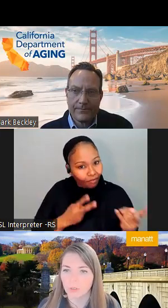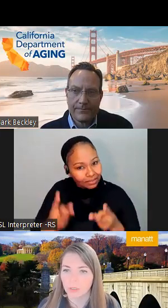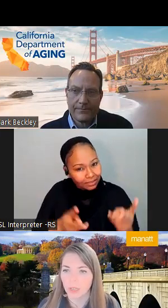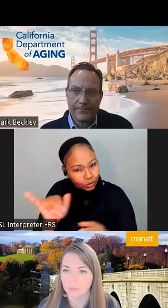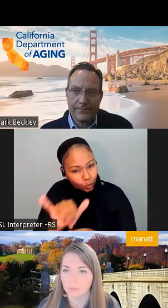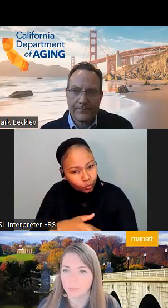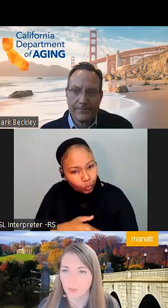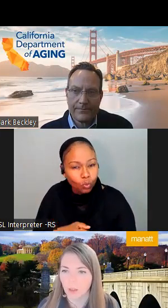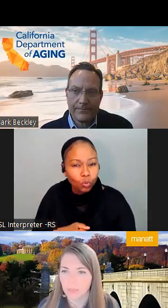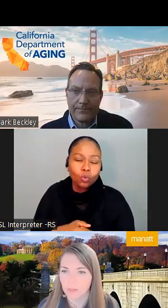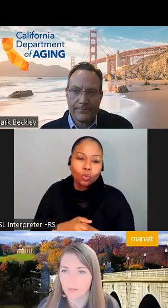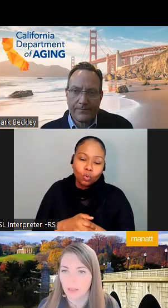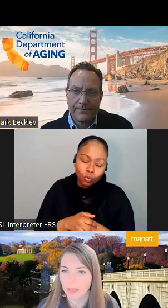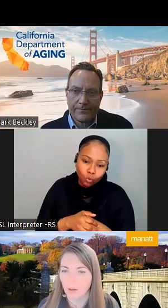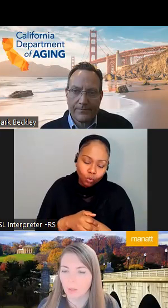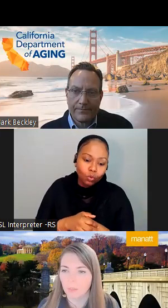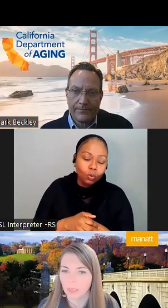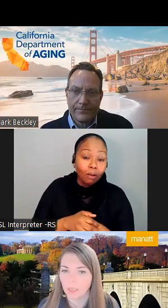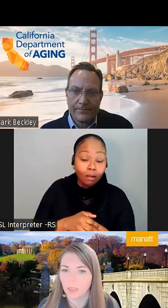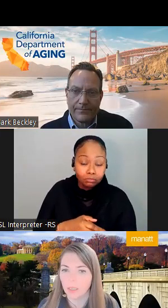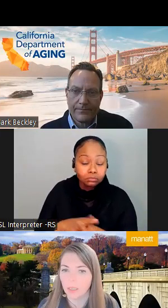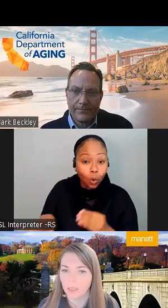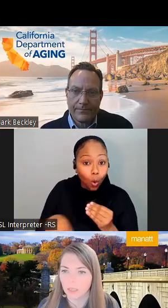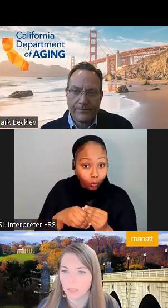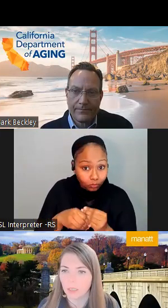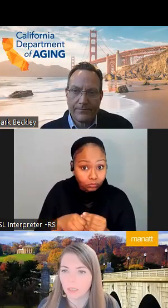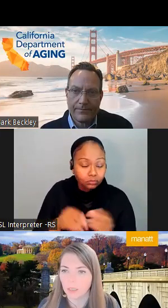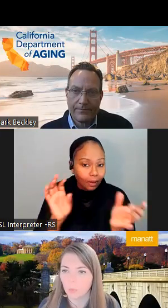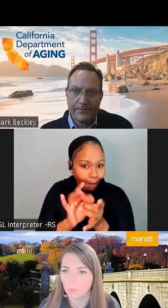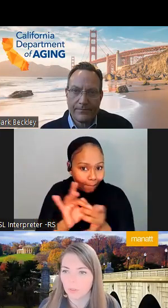Some additional comments about